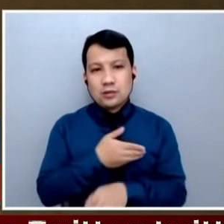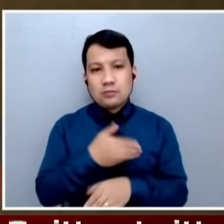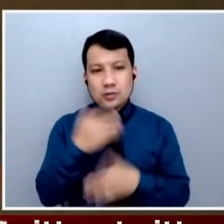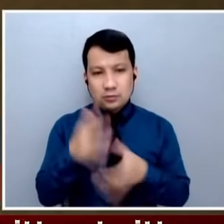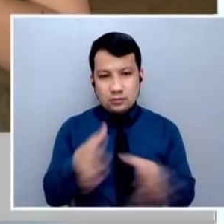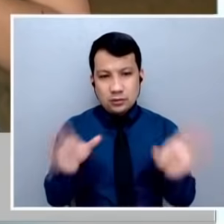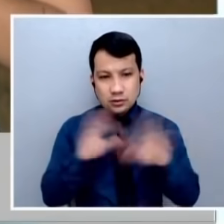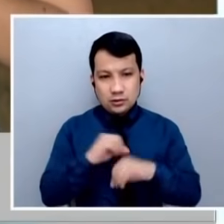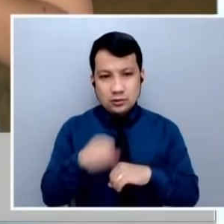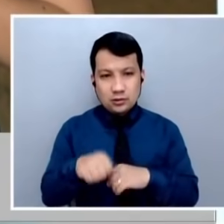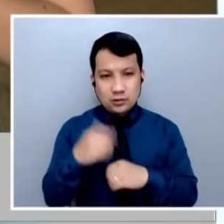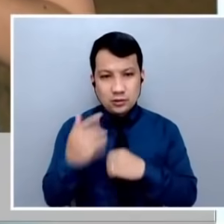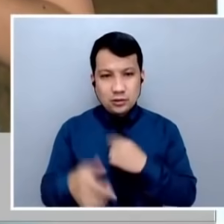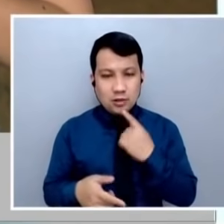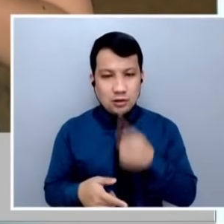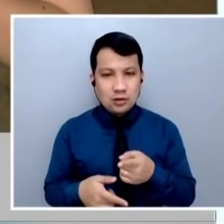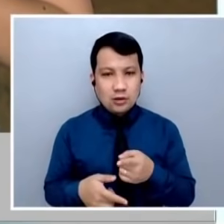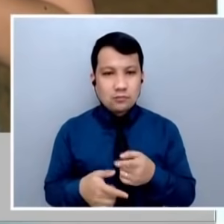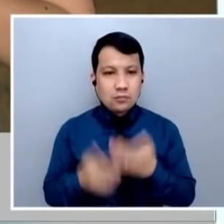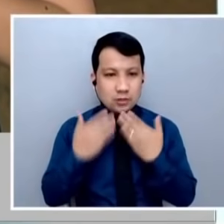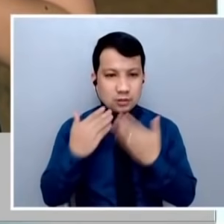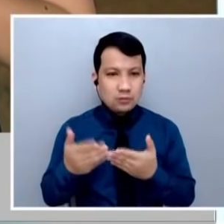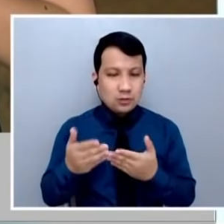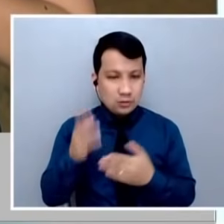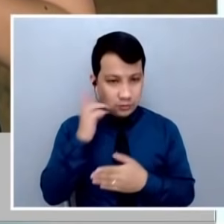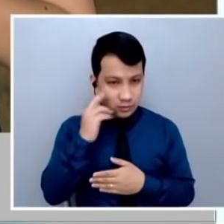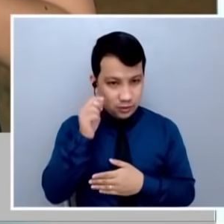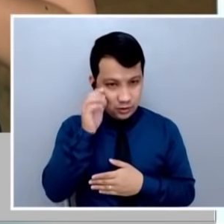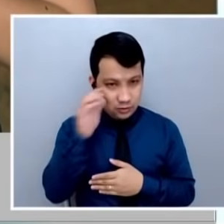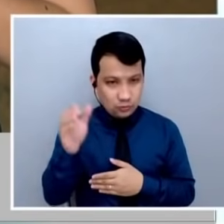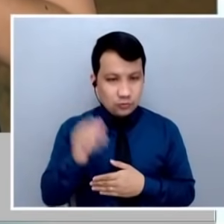Henry. Maraming salamat, Raya Capulong.